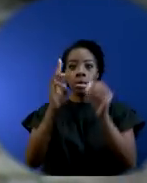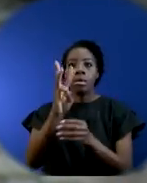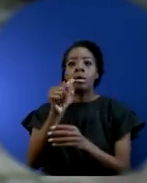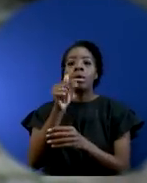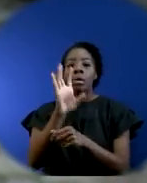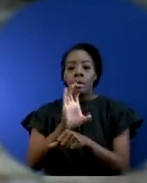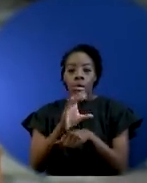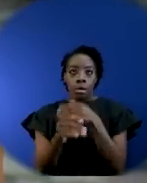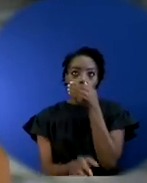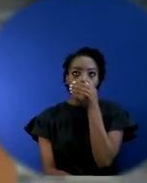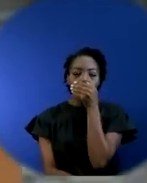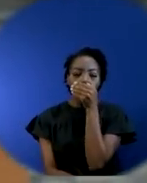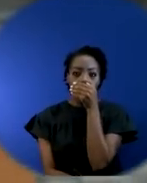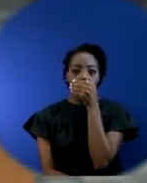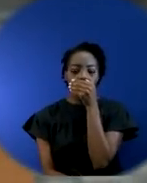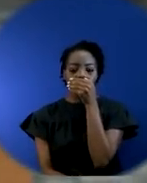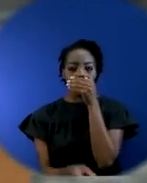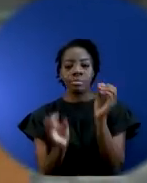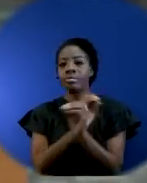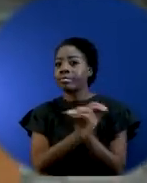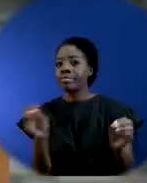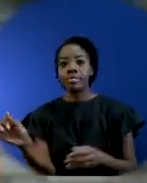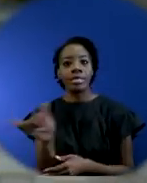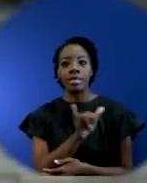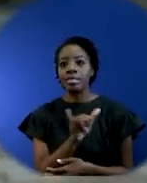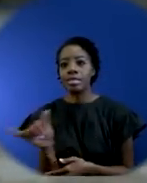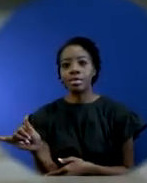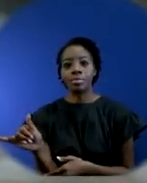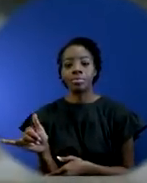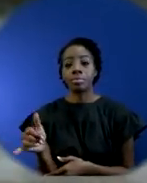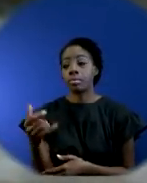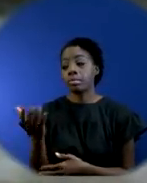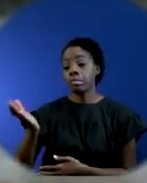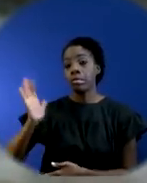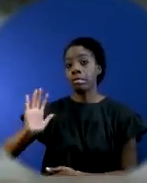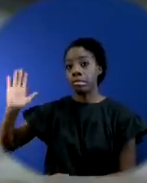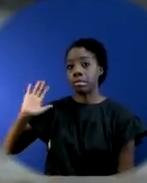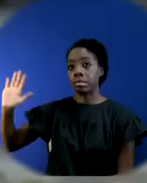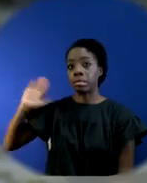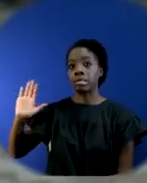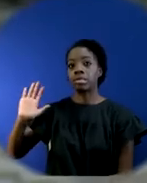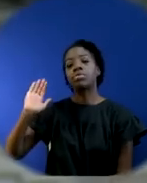means. It is not your ordinary Vacation Bible School. And so we invite you to